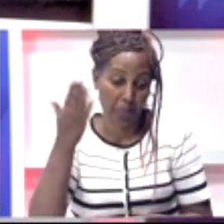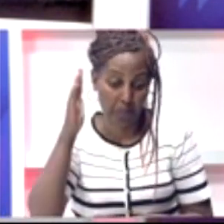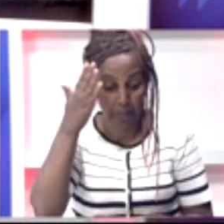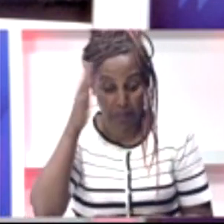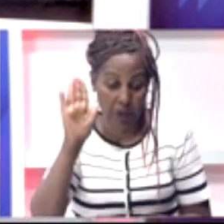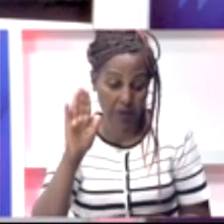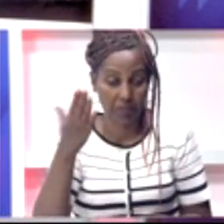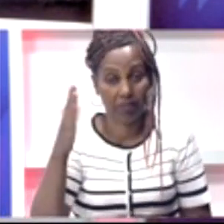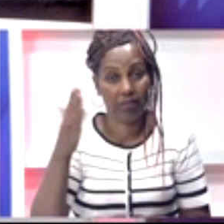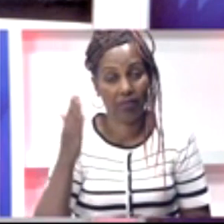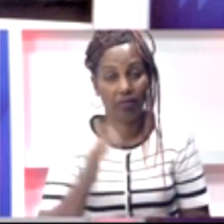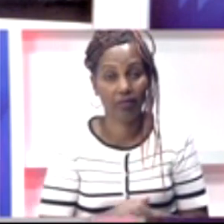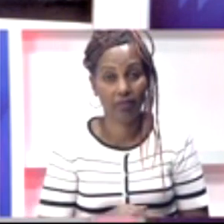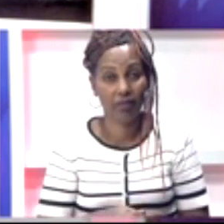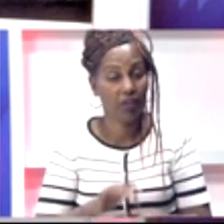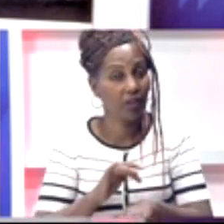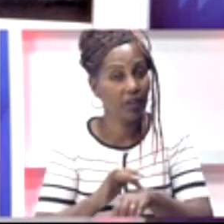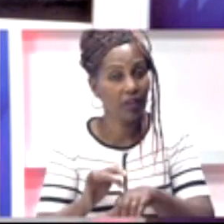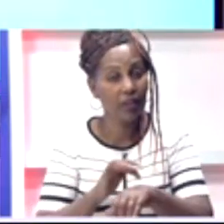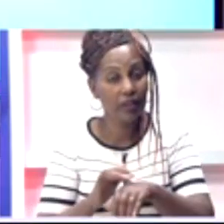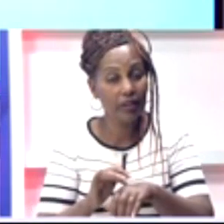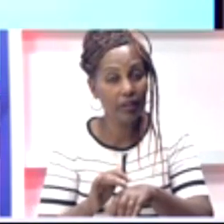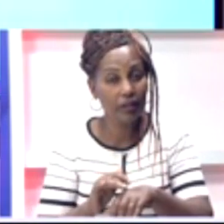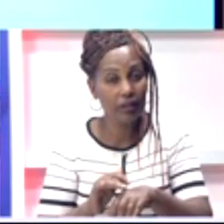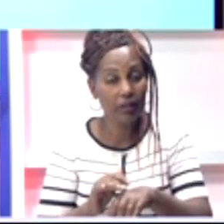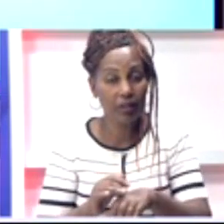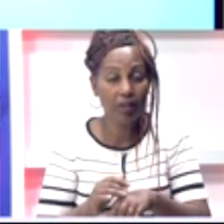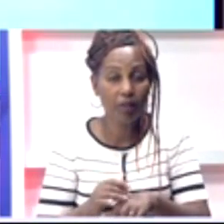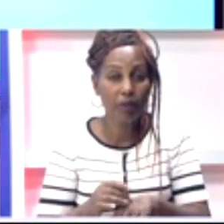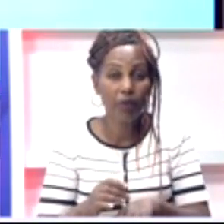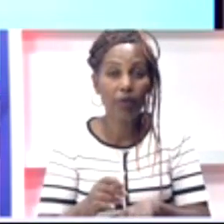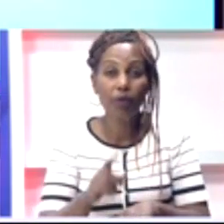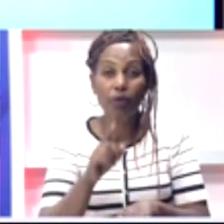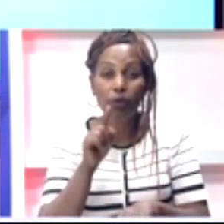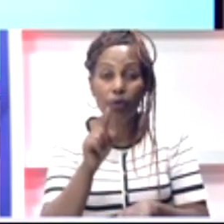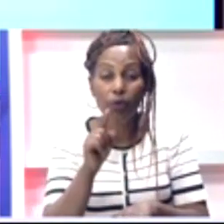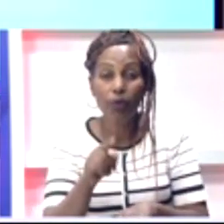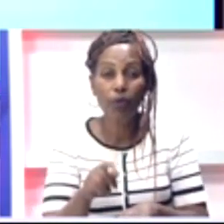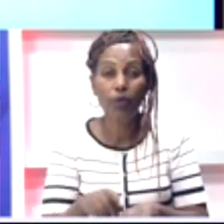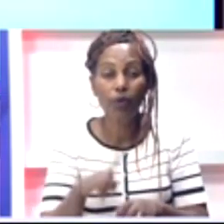Dash, you can't get.